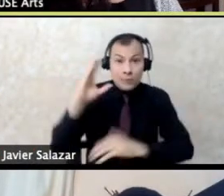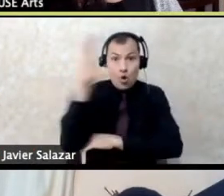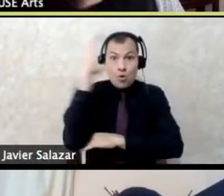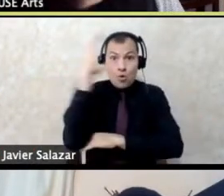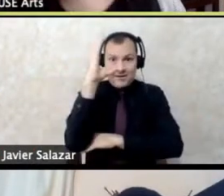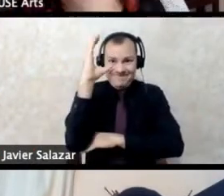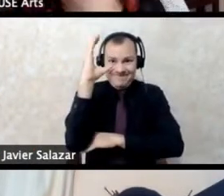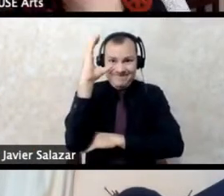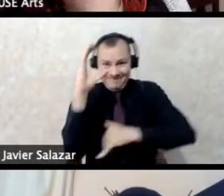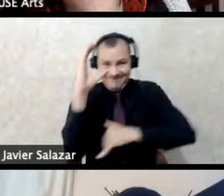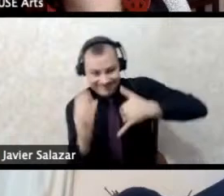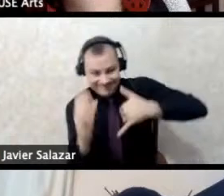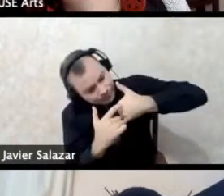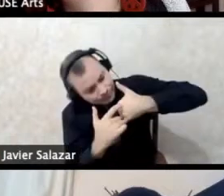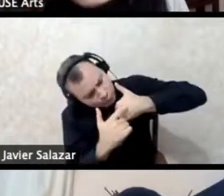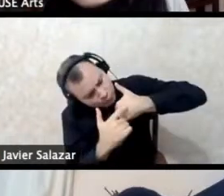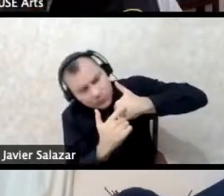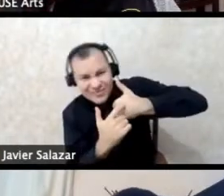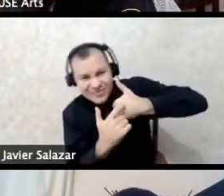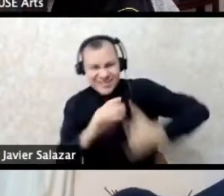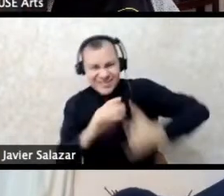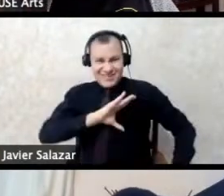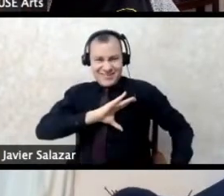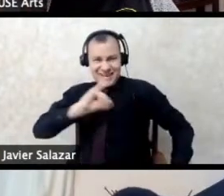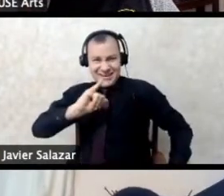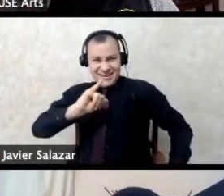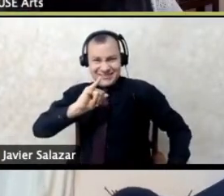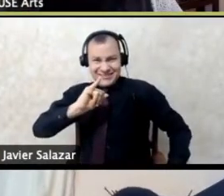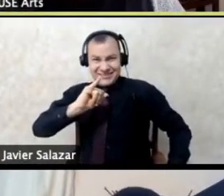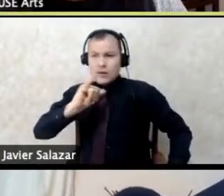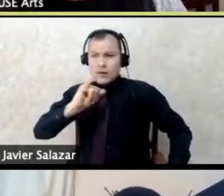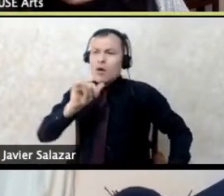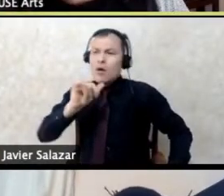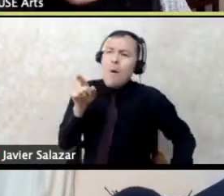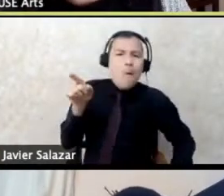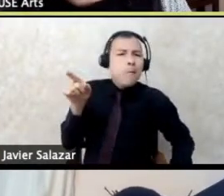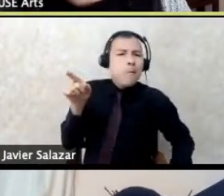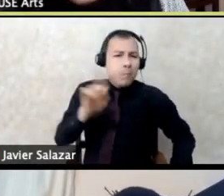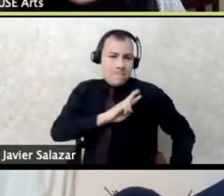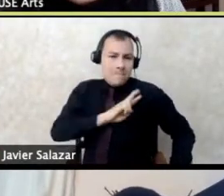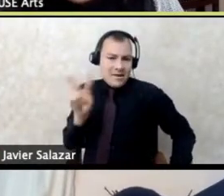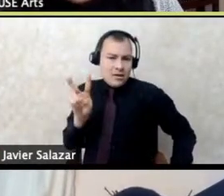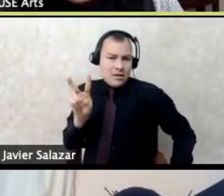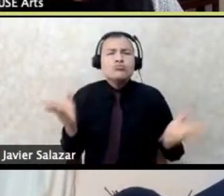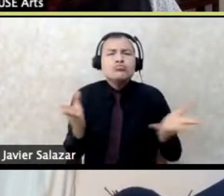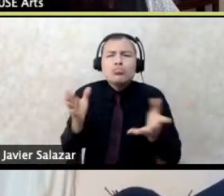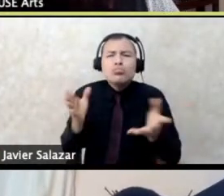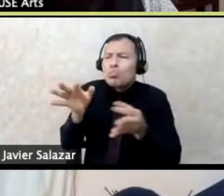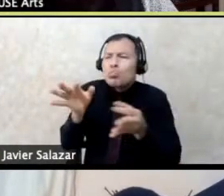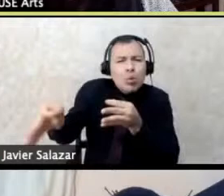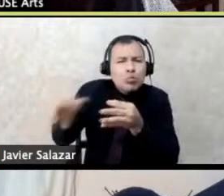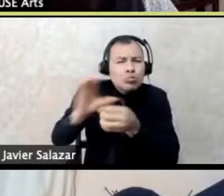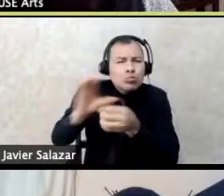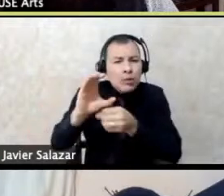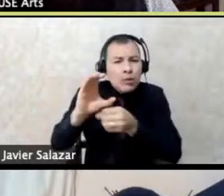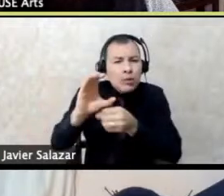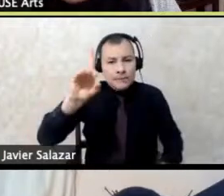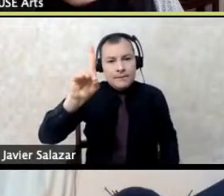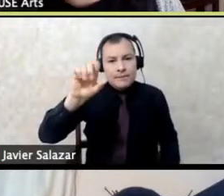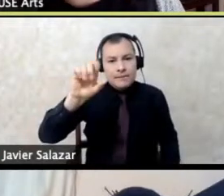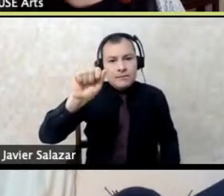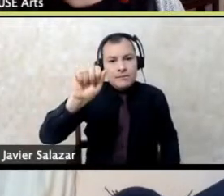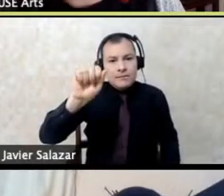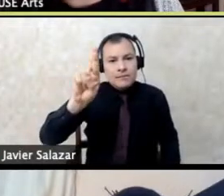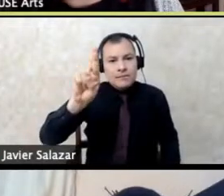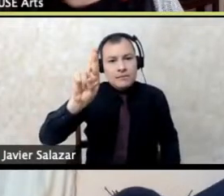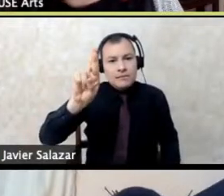Robinson Álvarez. Robinson. His name is Robinson Álvarez. Robinson is the co-founder